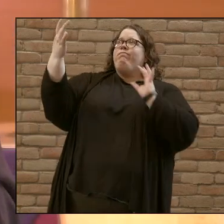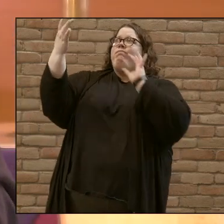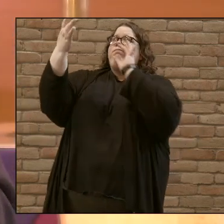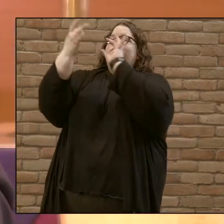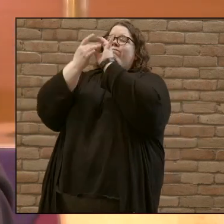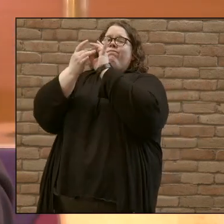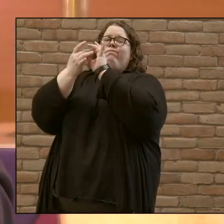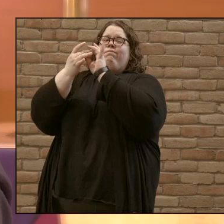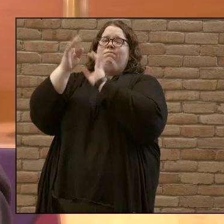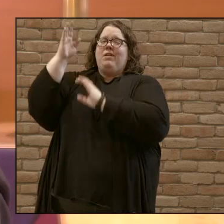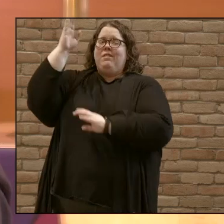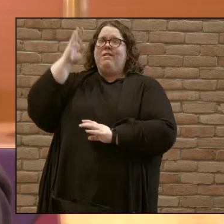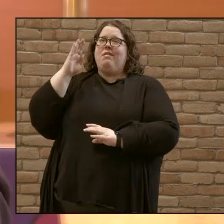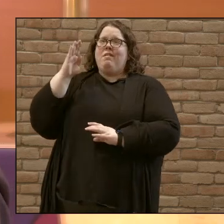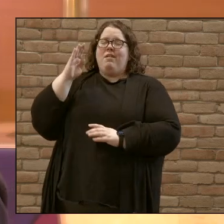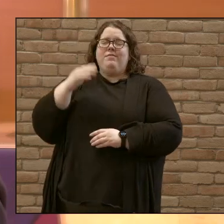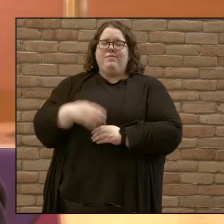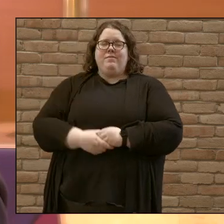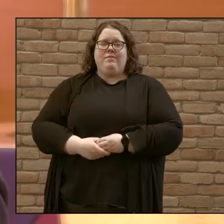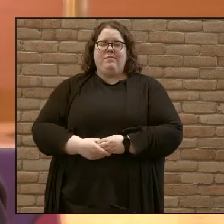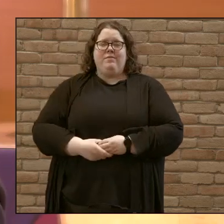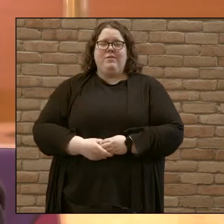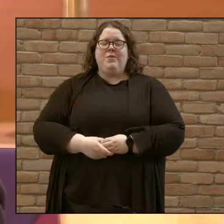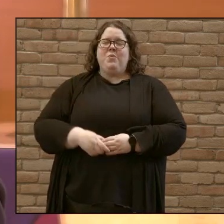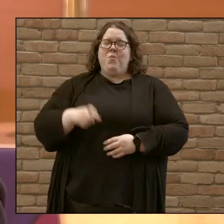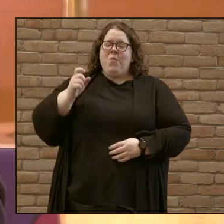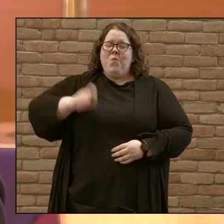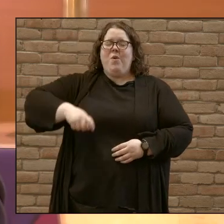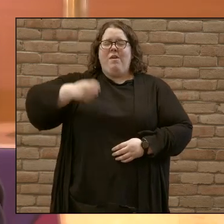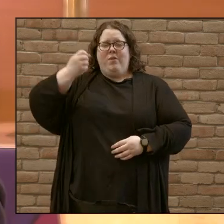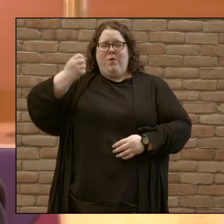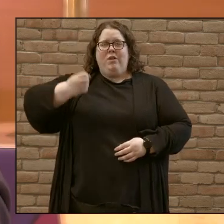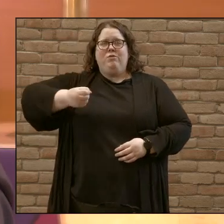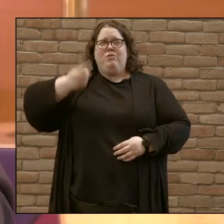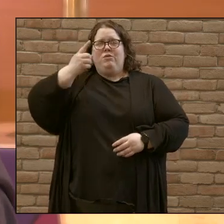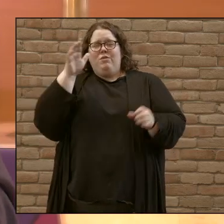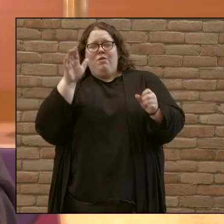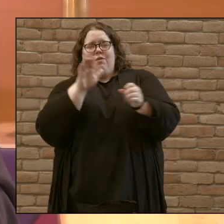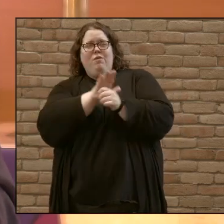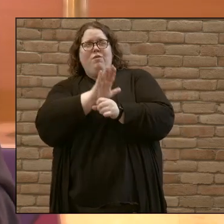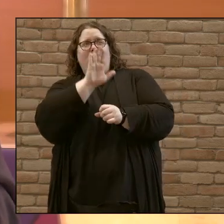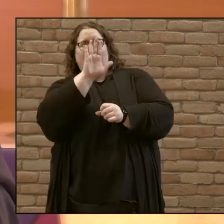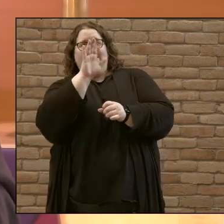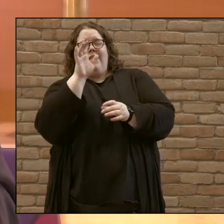be short-sighted in what we understand the King has accomplished.